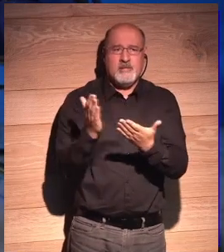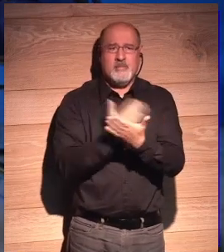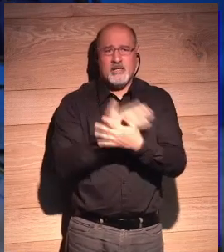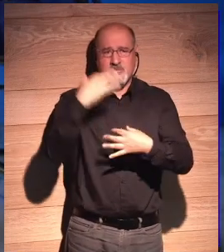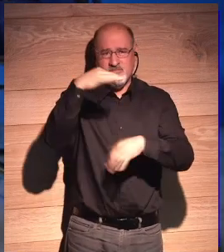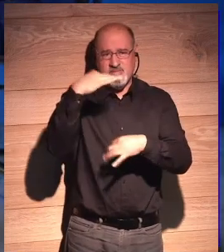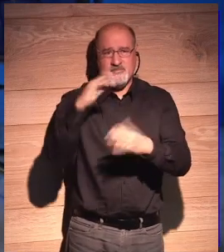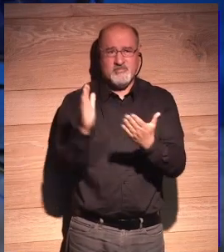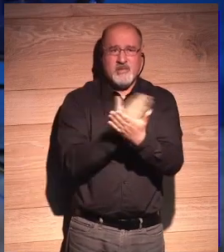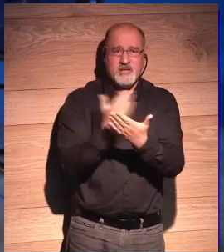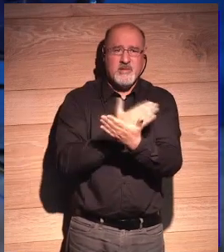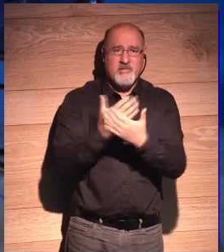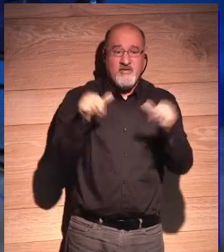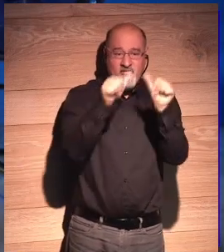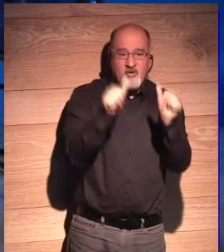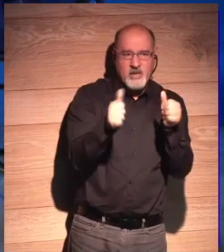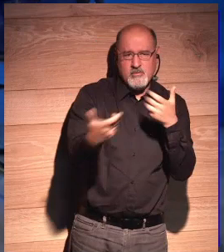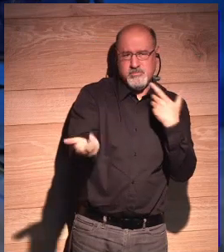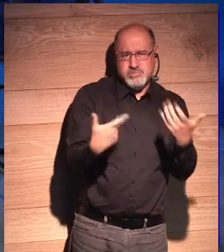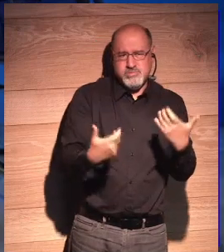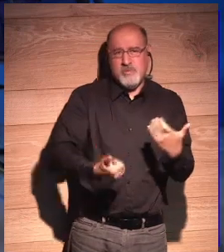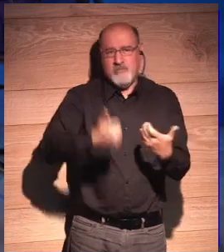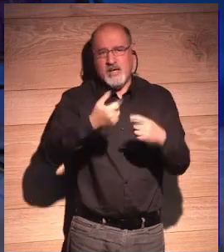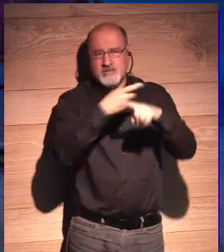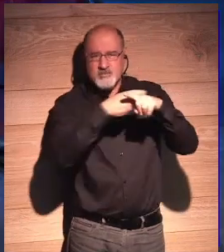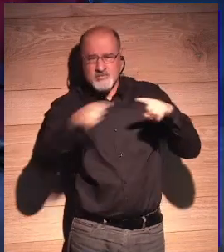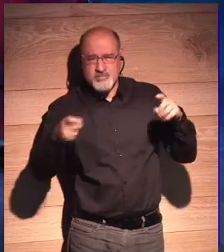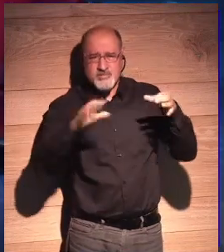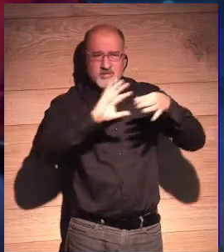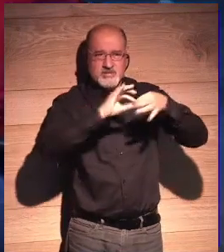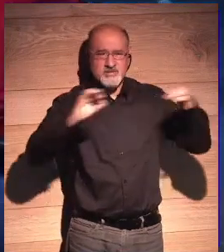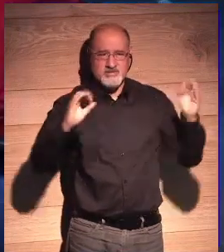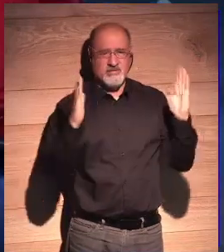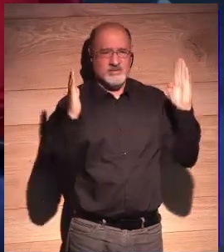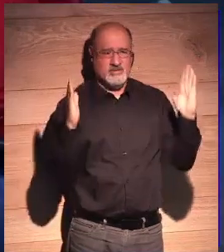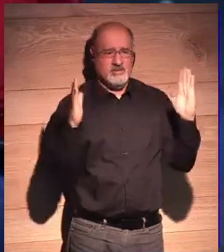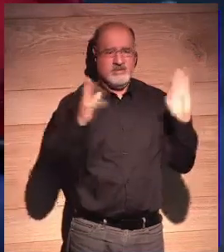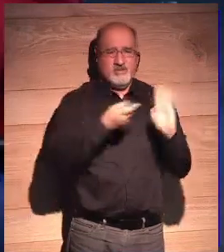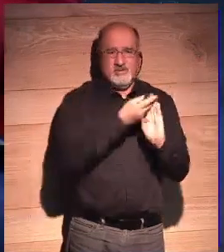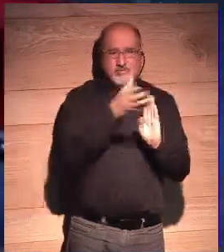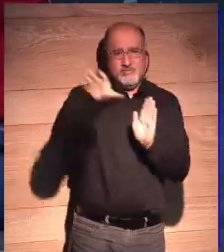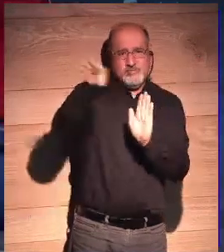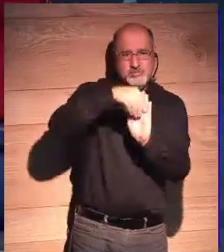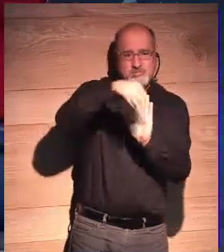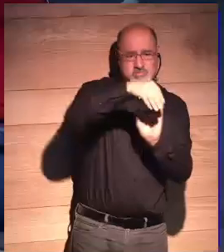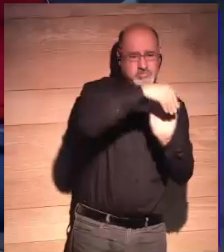you're always trying to reject the format every page. You're trying to look at some a